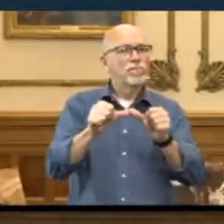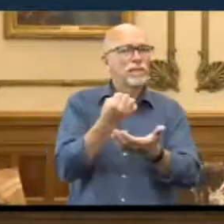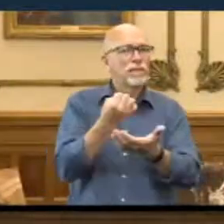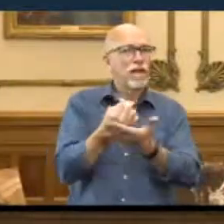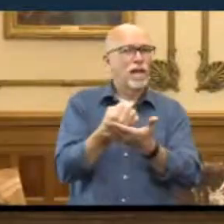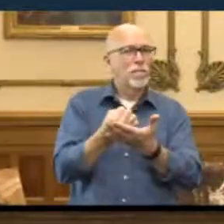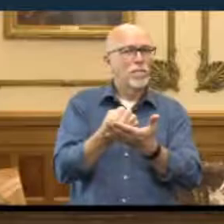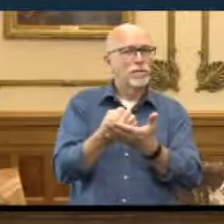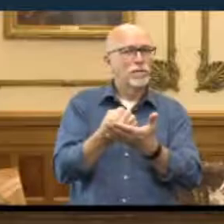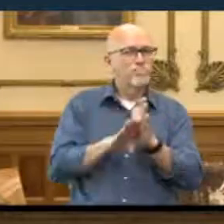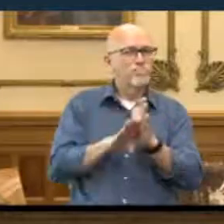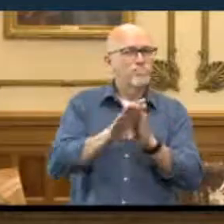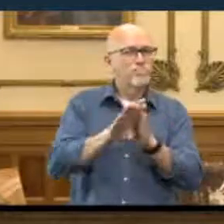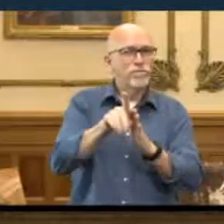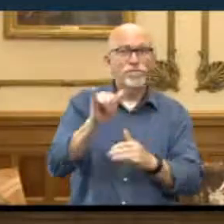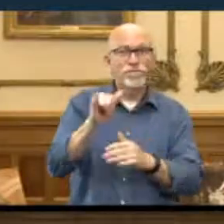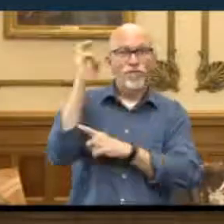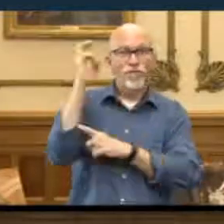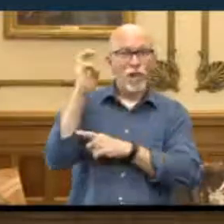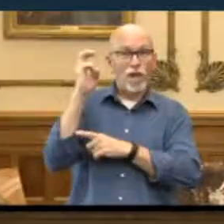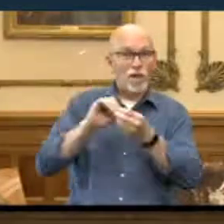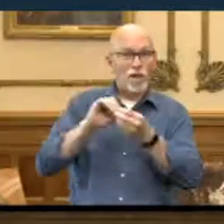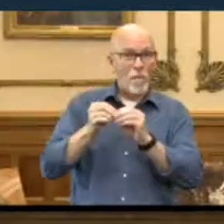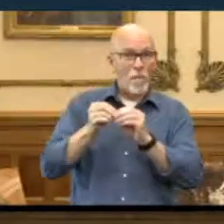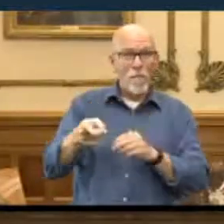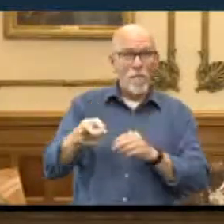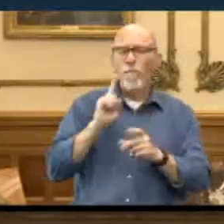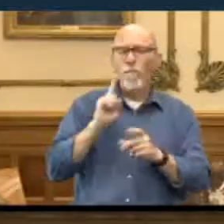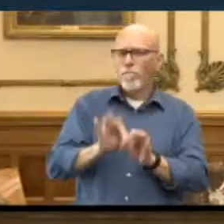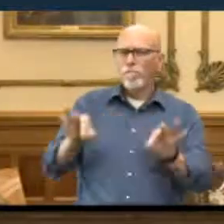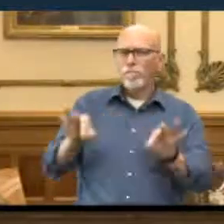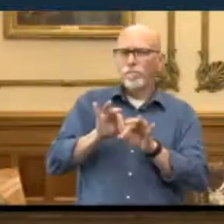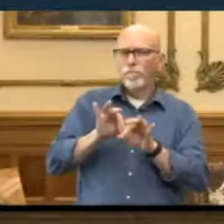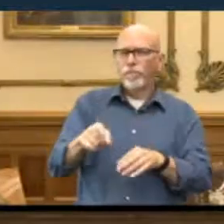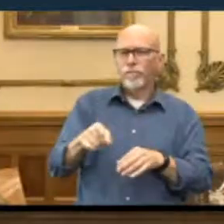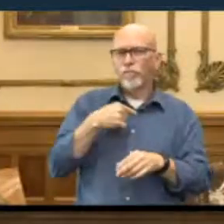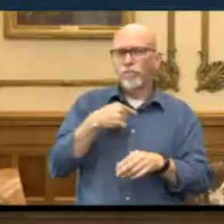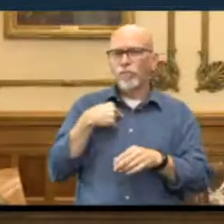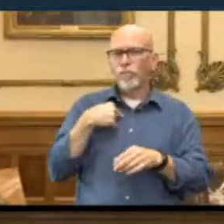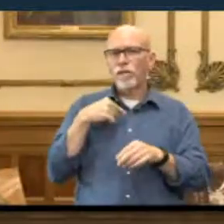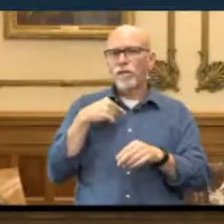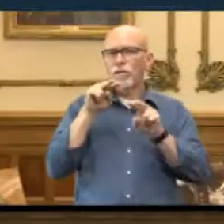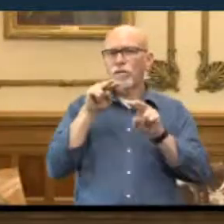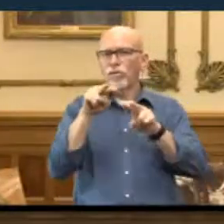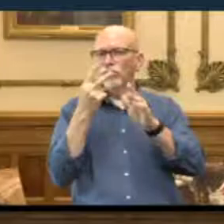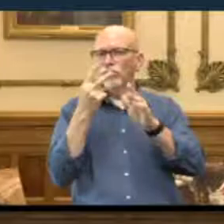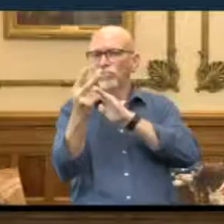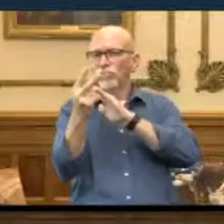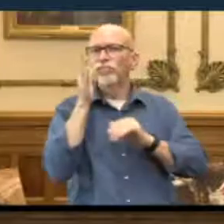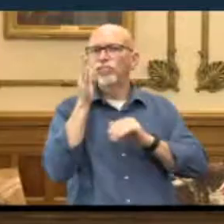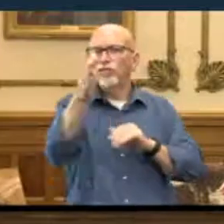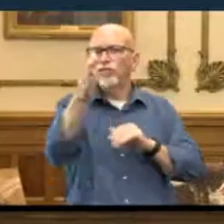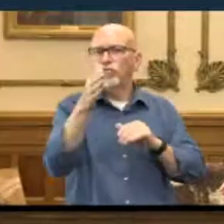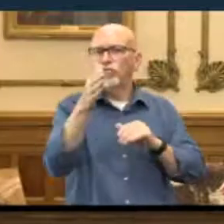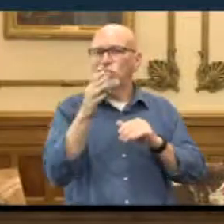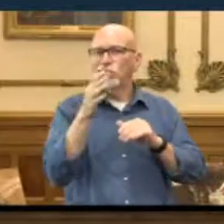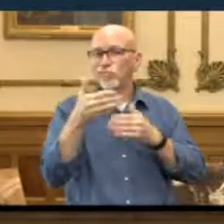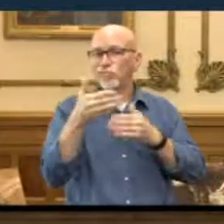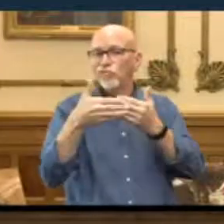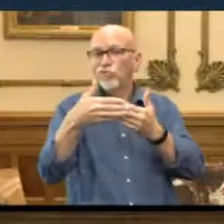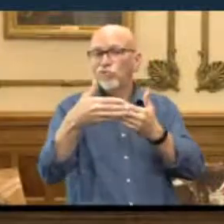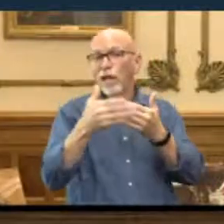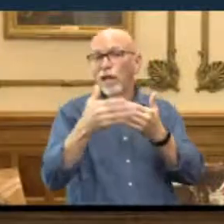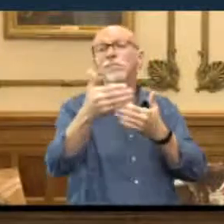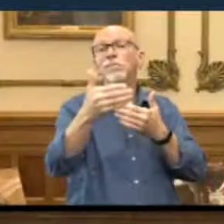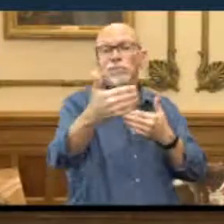economic recovery. And so those freight numbers, I think, are very critical as we're looking out into the very near future and the long distance future, that we're